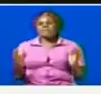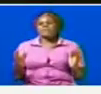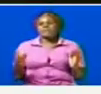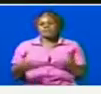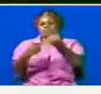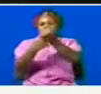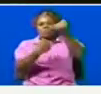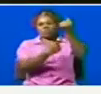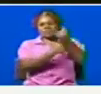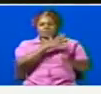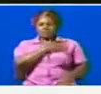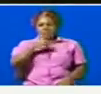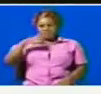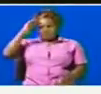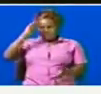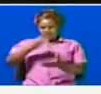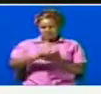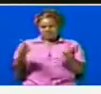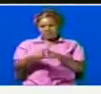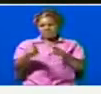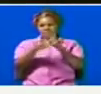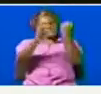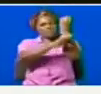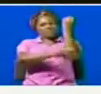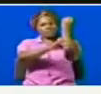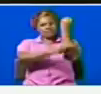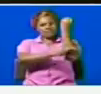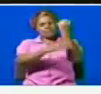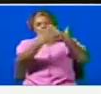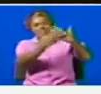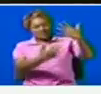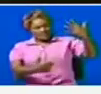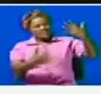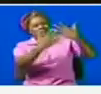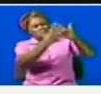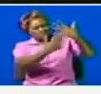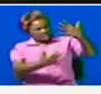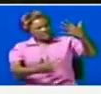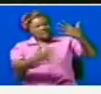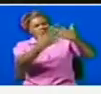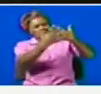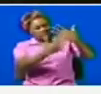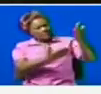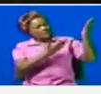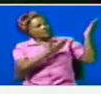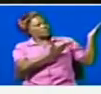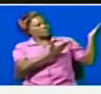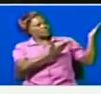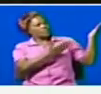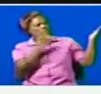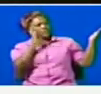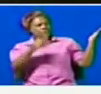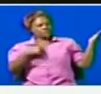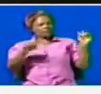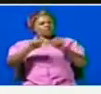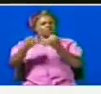NASA supporters, and I believe by extension the country, because the bleeding that was going on in this part of the country, looking at the reaction